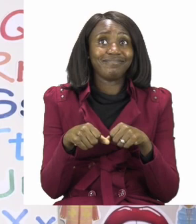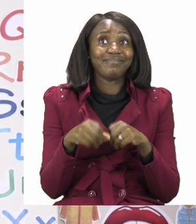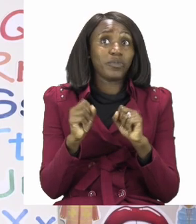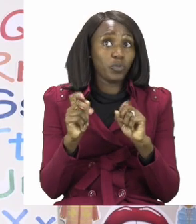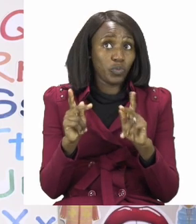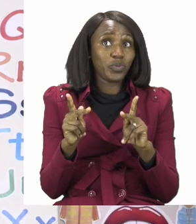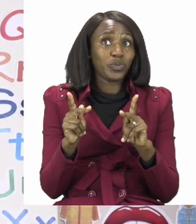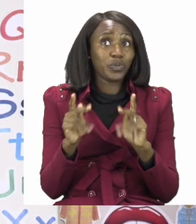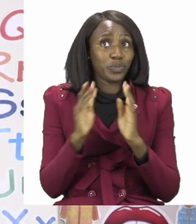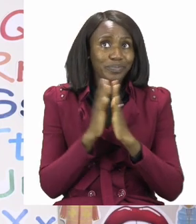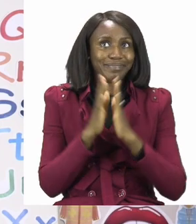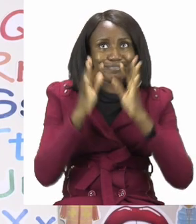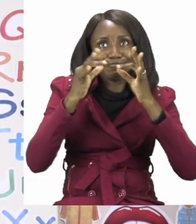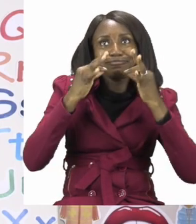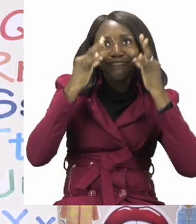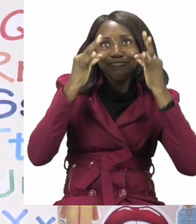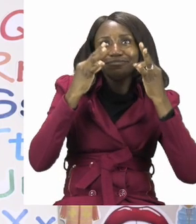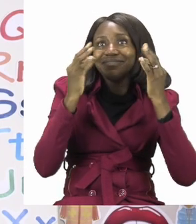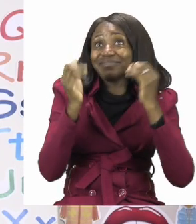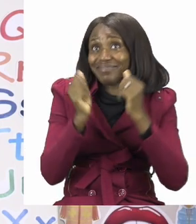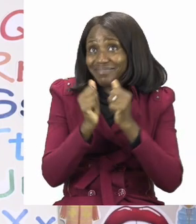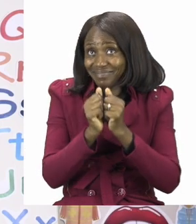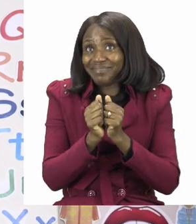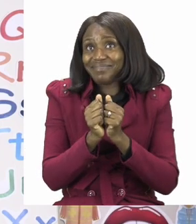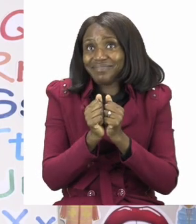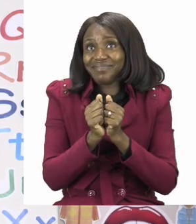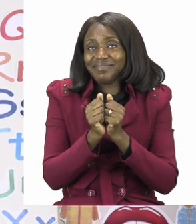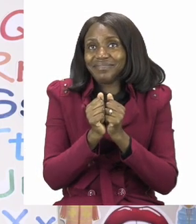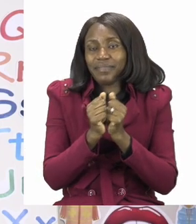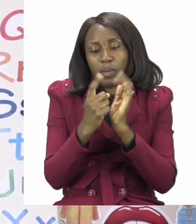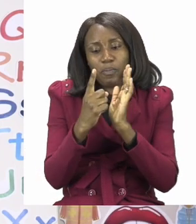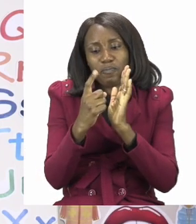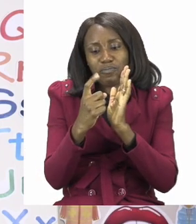So let us sing our special sanitizing song.